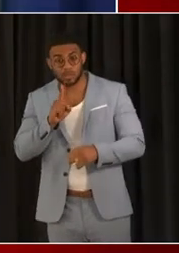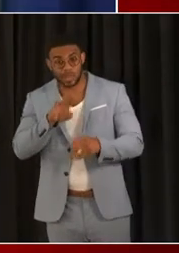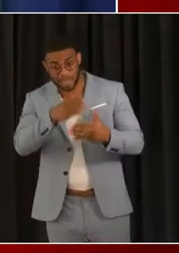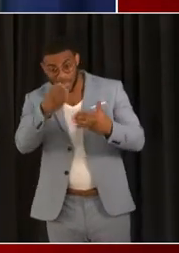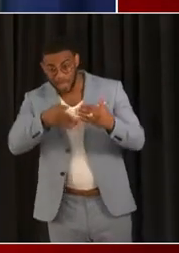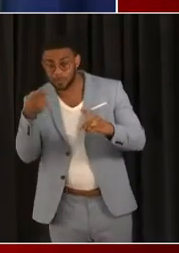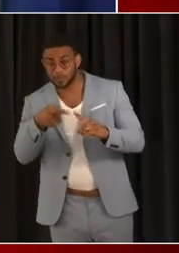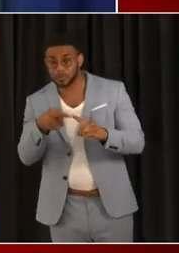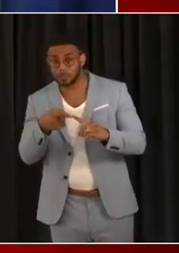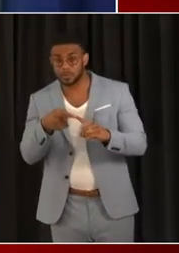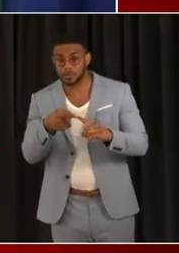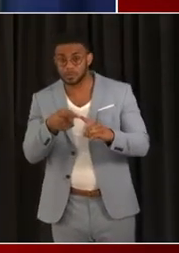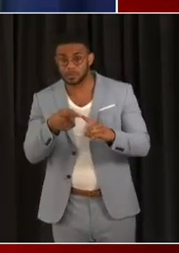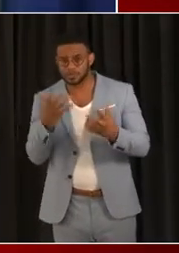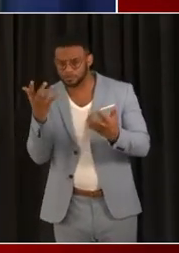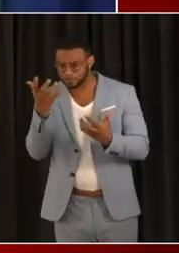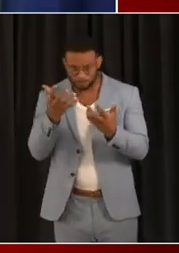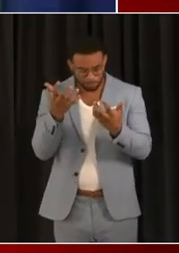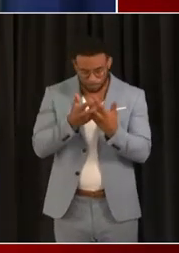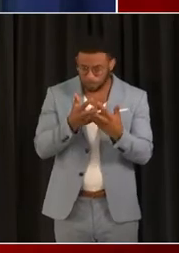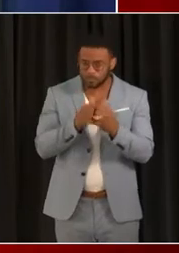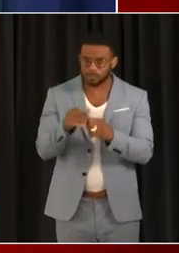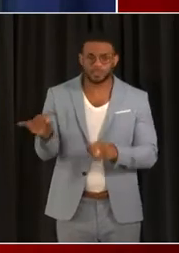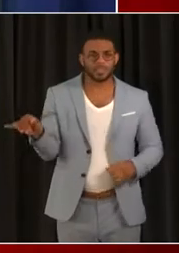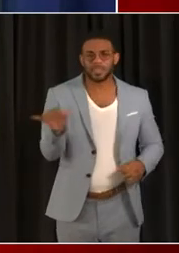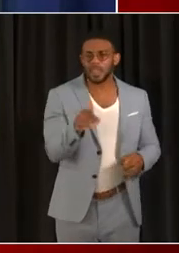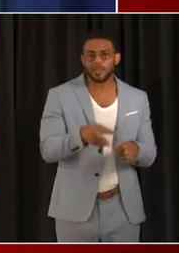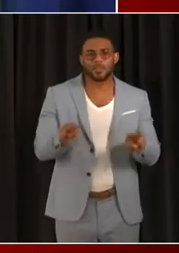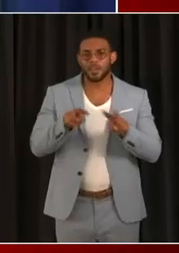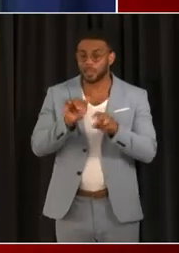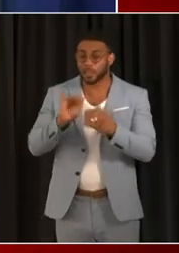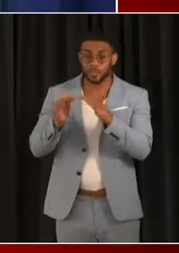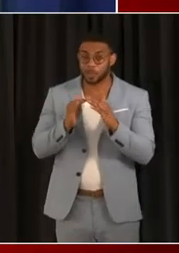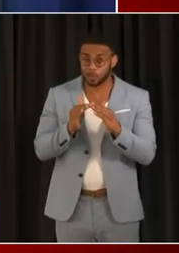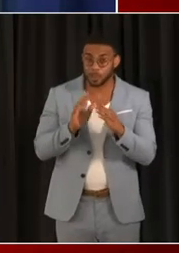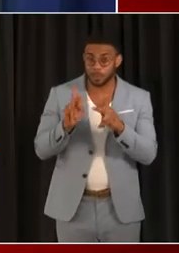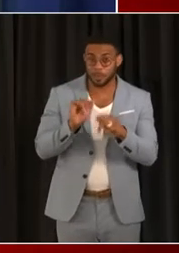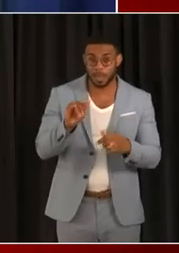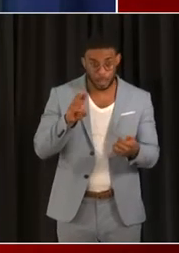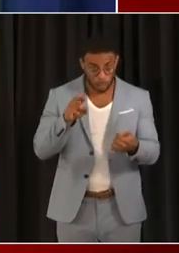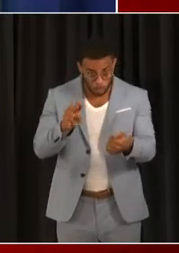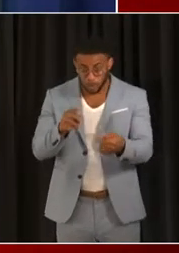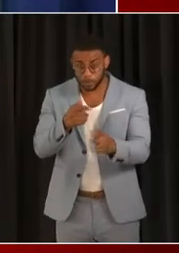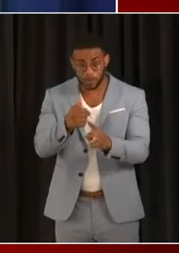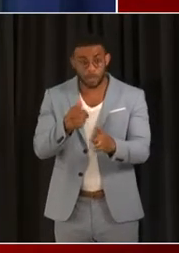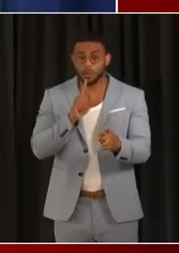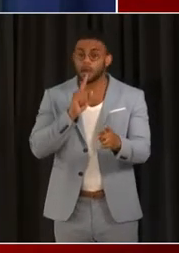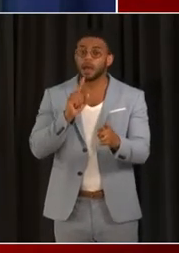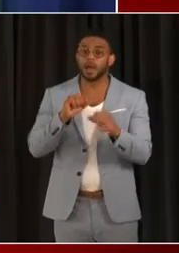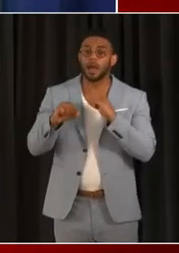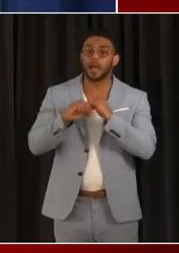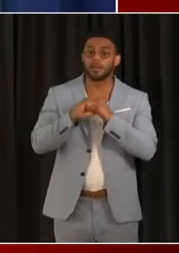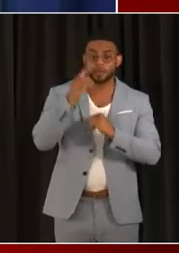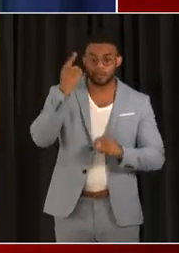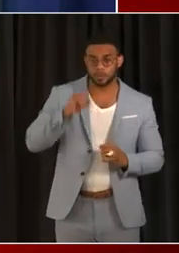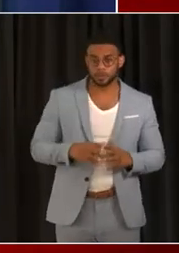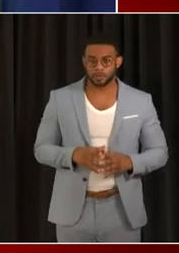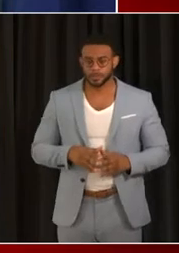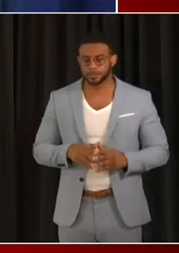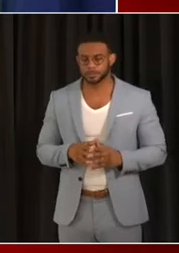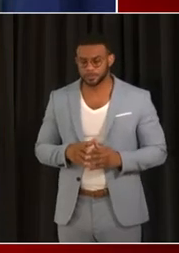that the outcomes align with those same values that the community and people like William are advocating